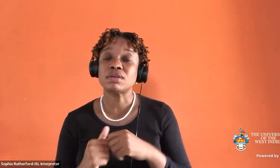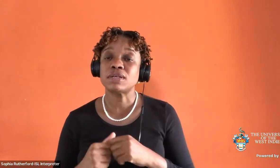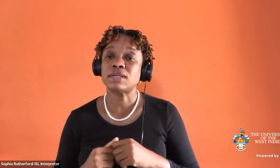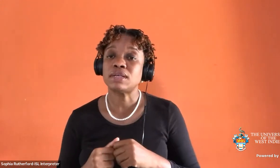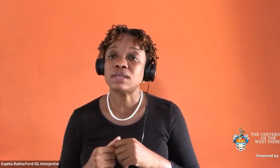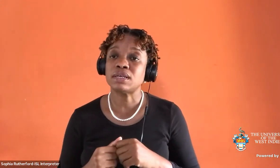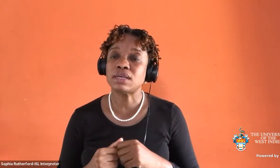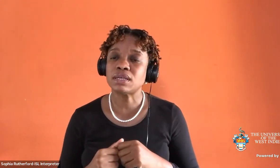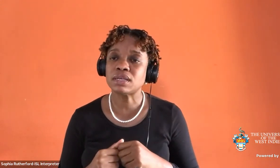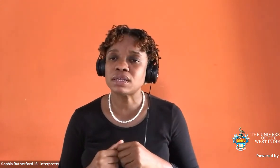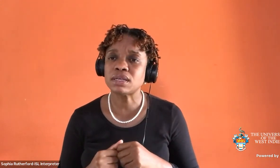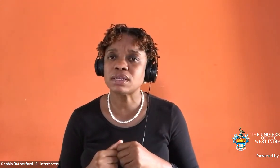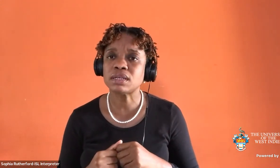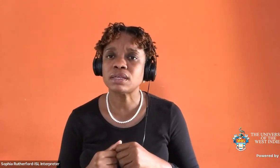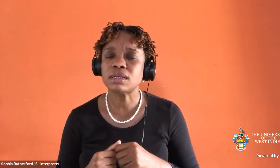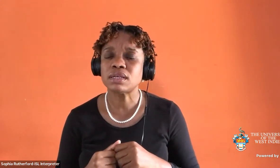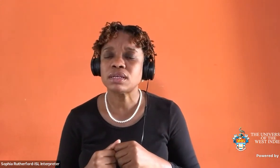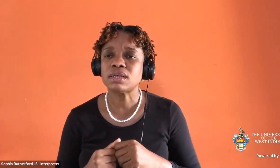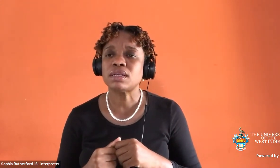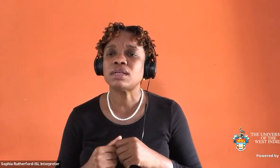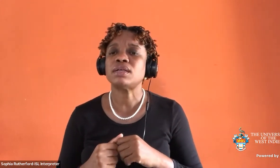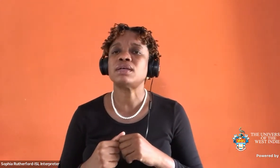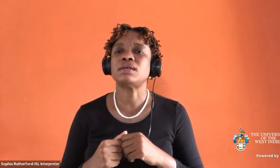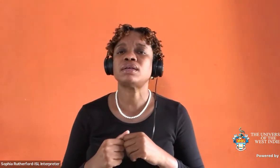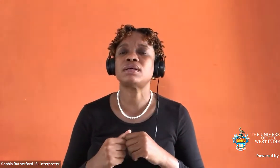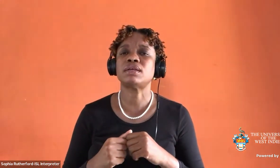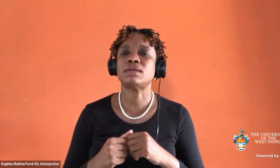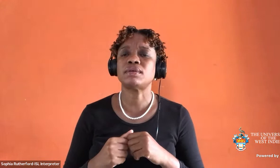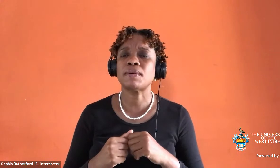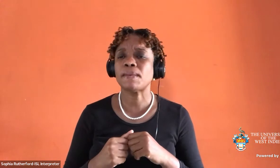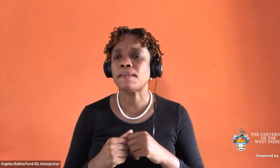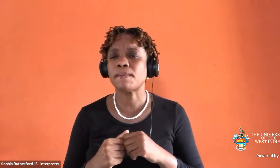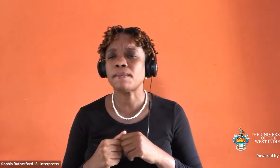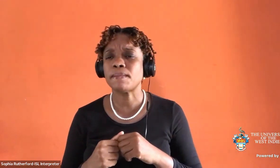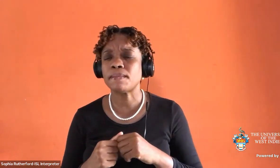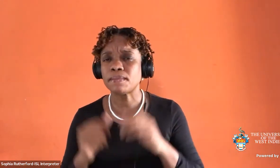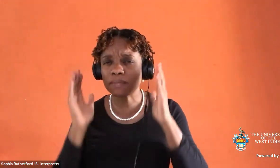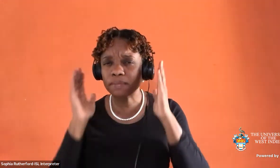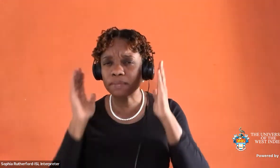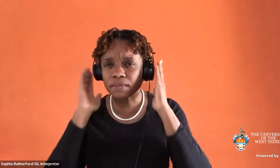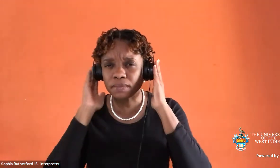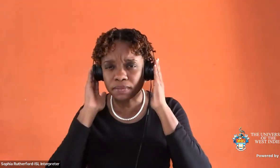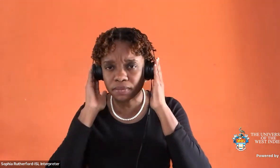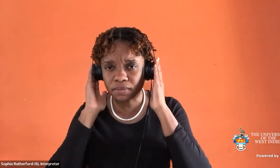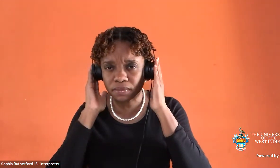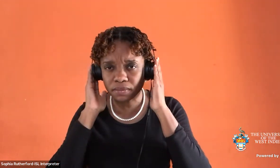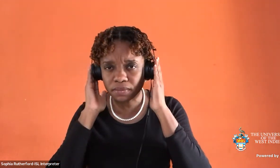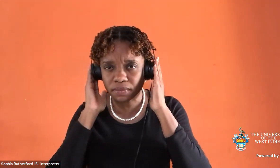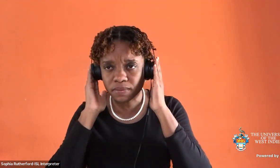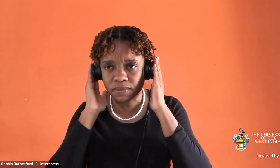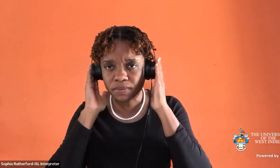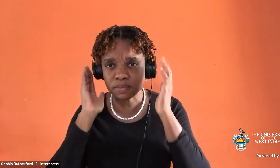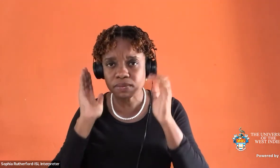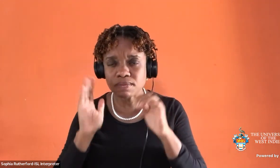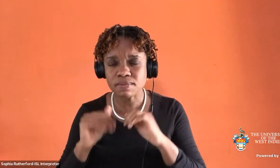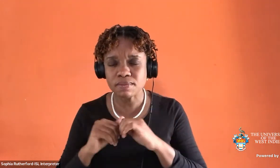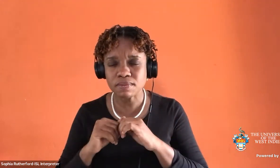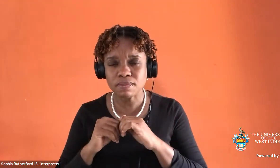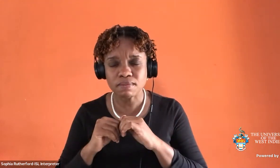This is Bether Parry. So actually where Mr. Harris left out in terms of,